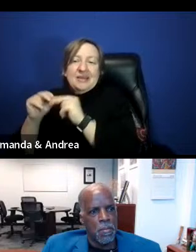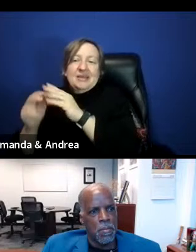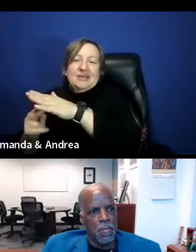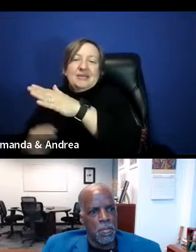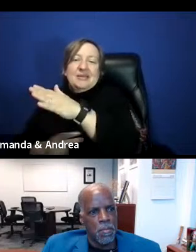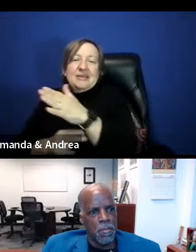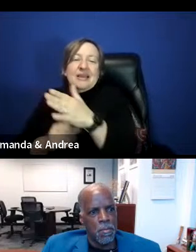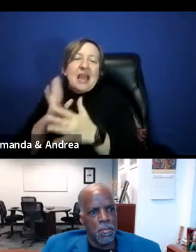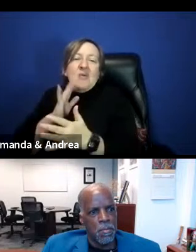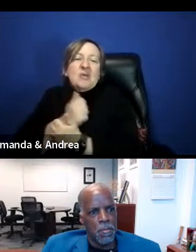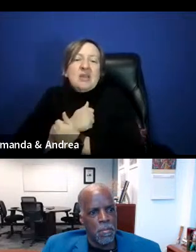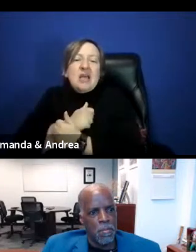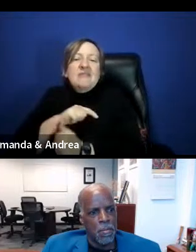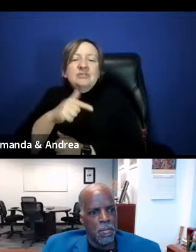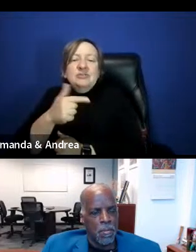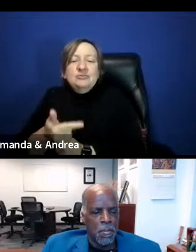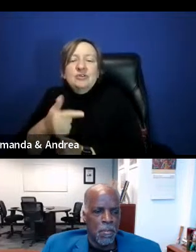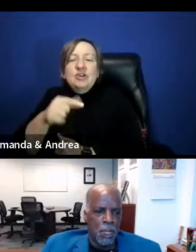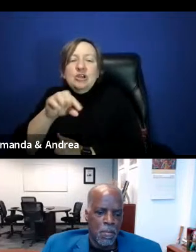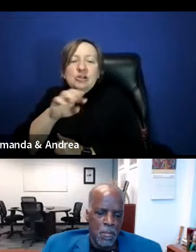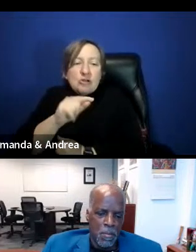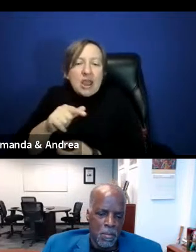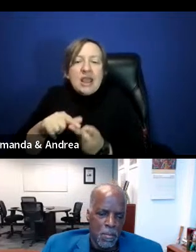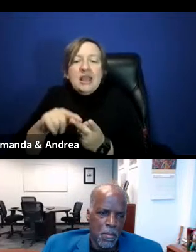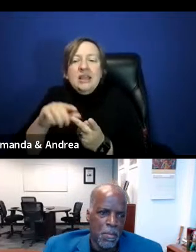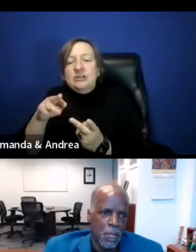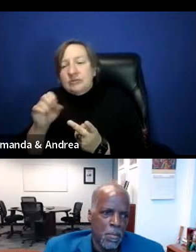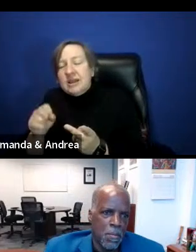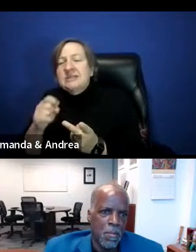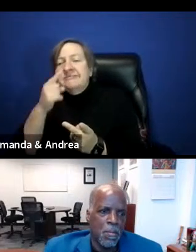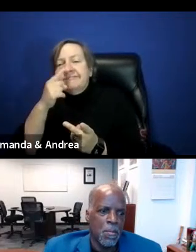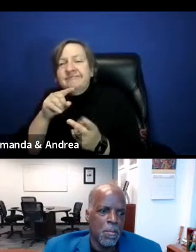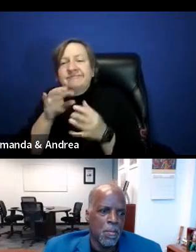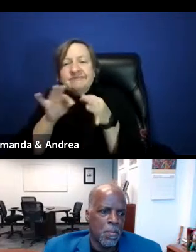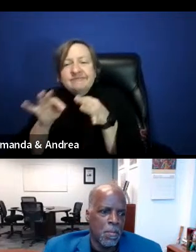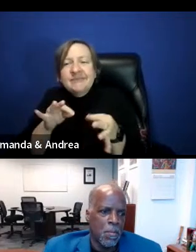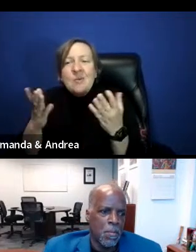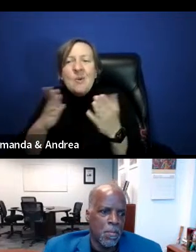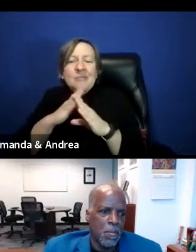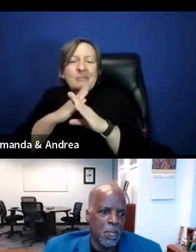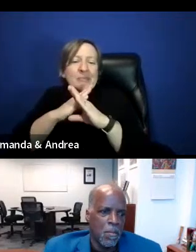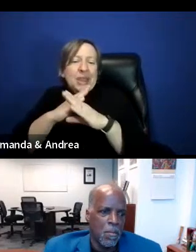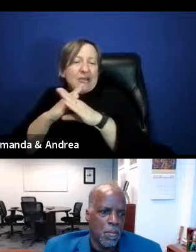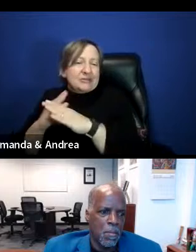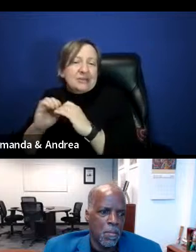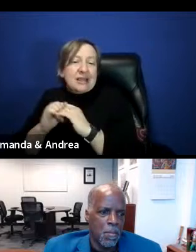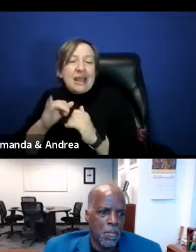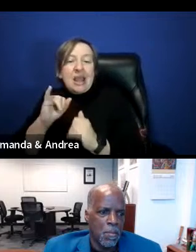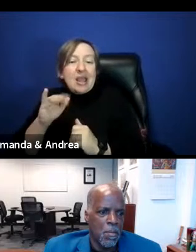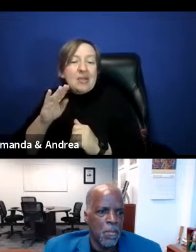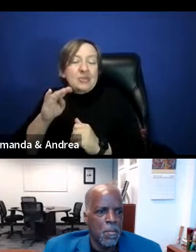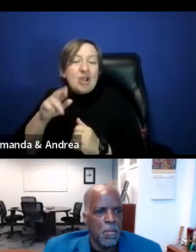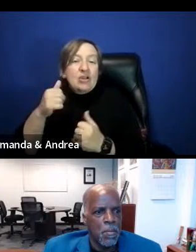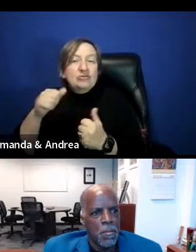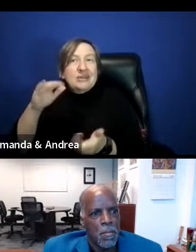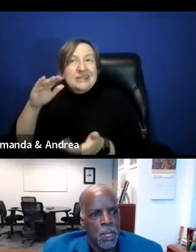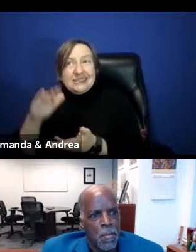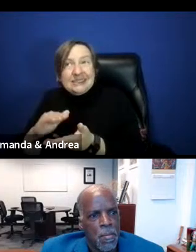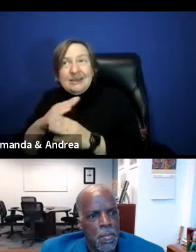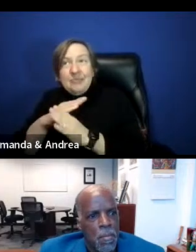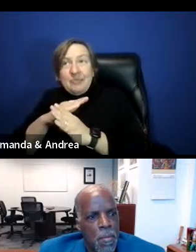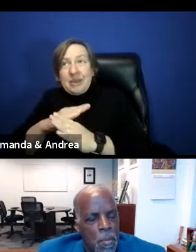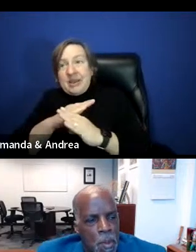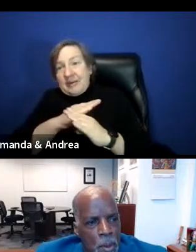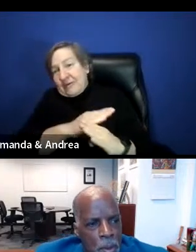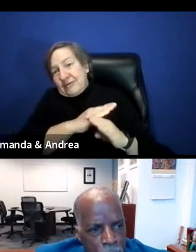would love to turn to Greg and to Chris to talk about some of these barriers and how IBR is working to reduce some of them so we